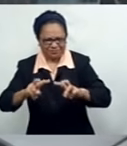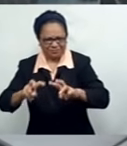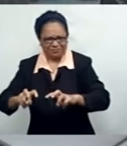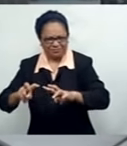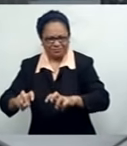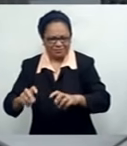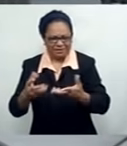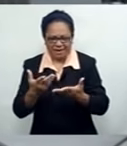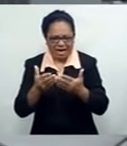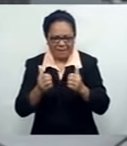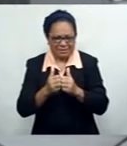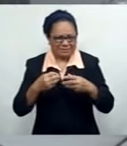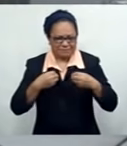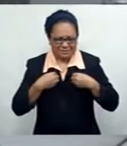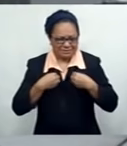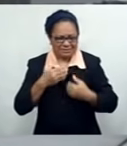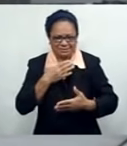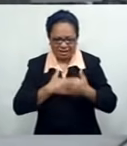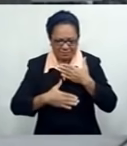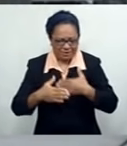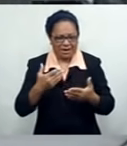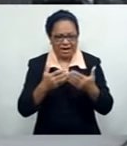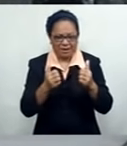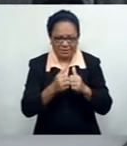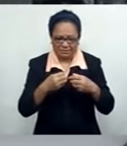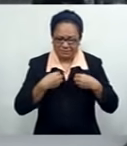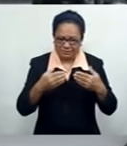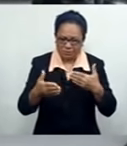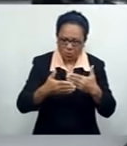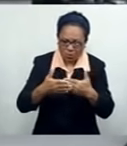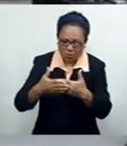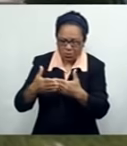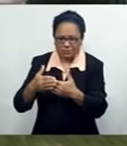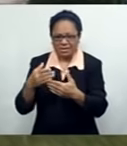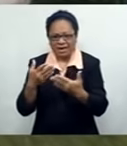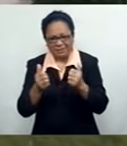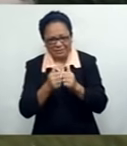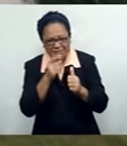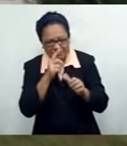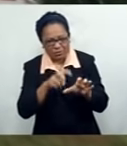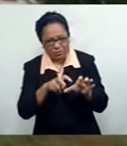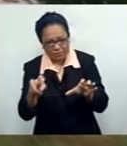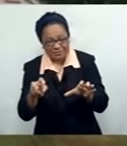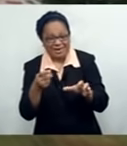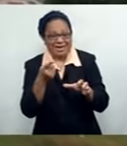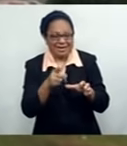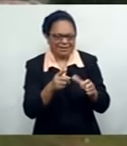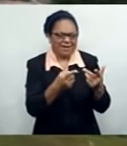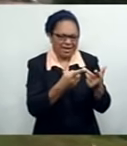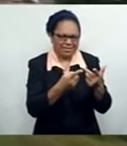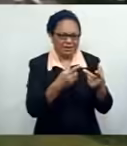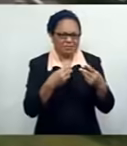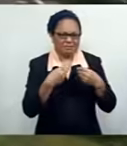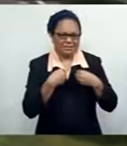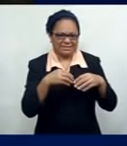closure of shops, opening of new businesses since March 2020, renovation and construction activities.